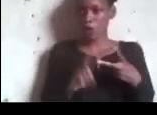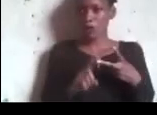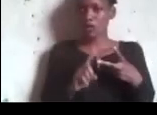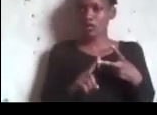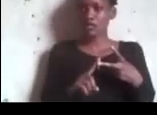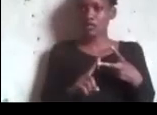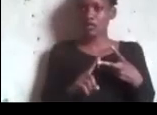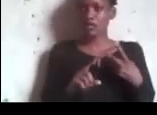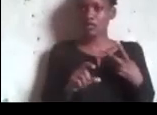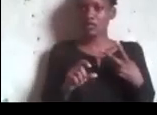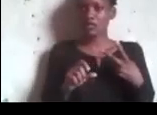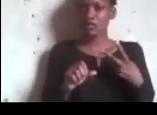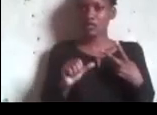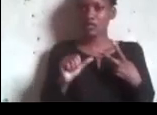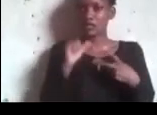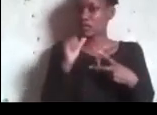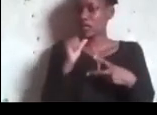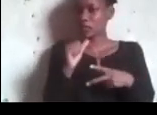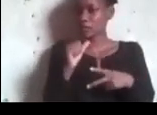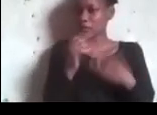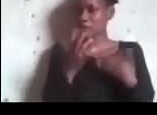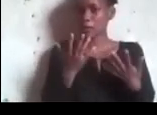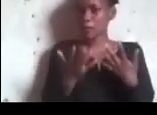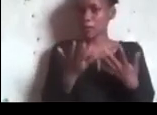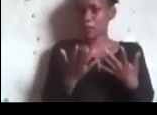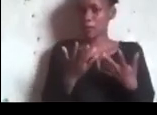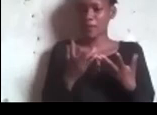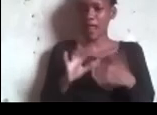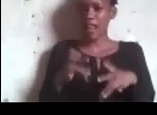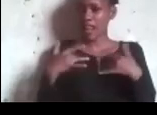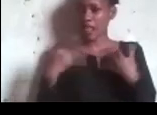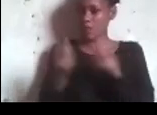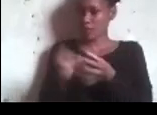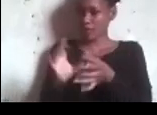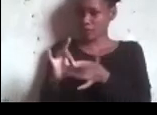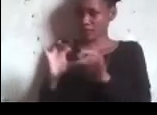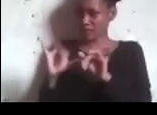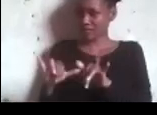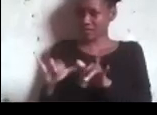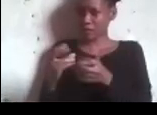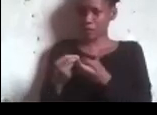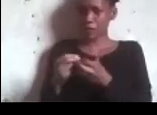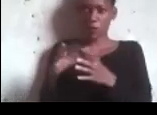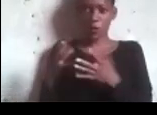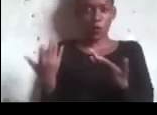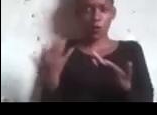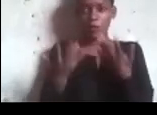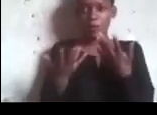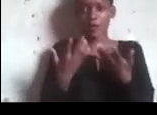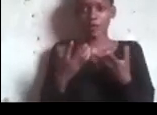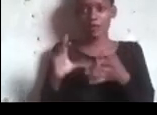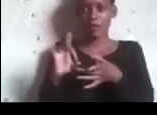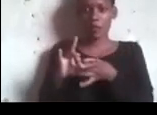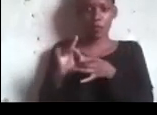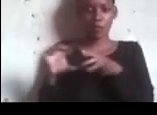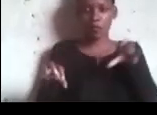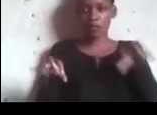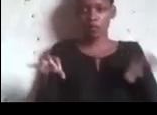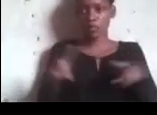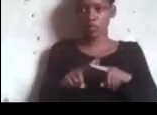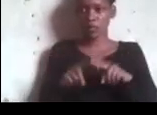the mother or he has lived with the mother or is living with the mother. If he's not living with the mother, if he consents to